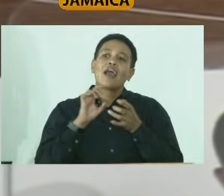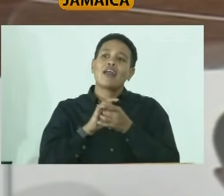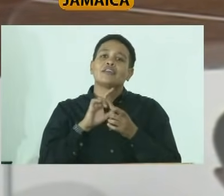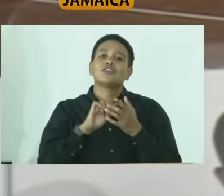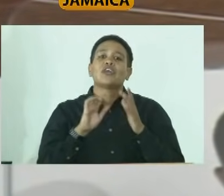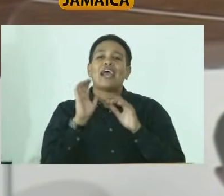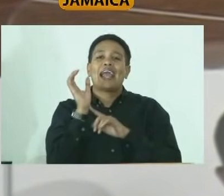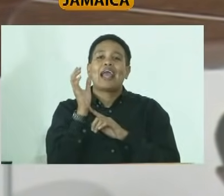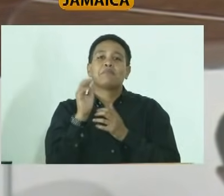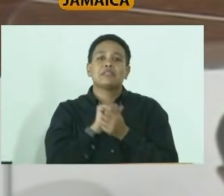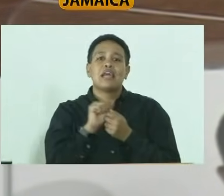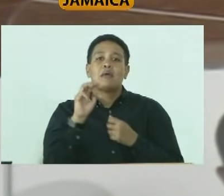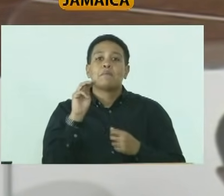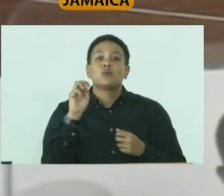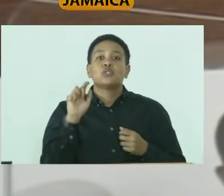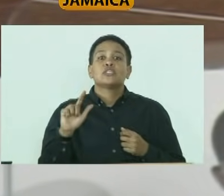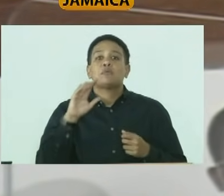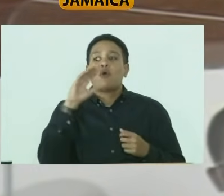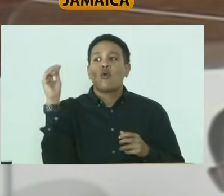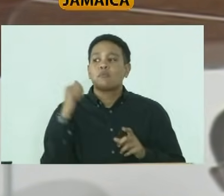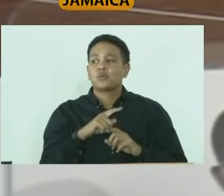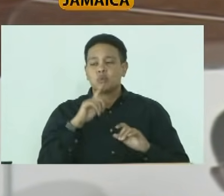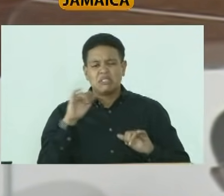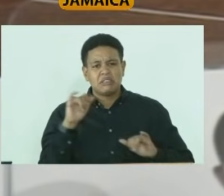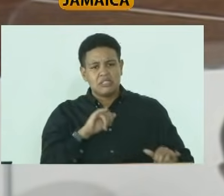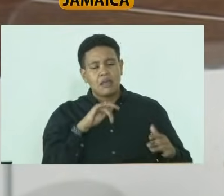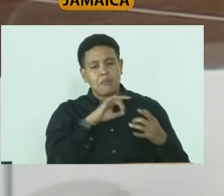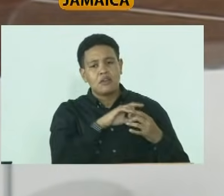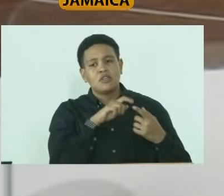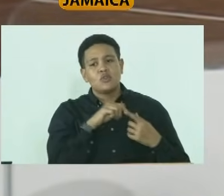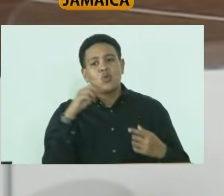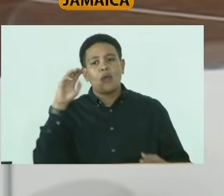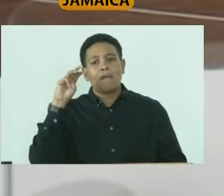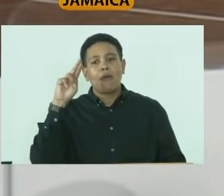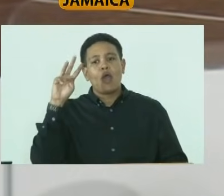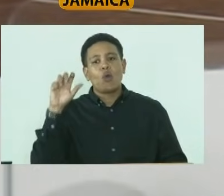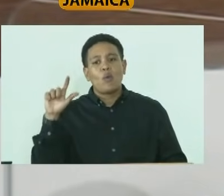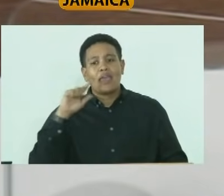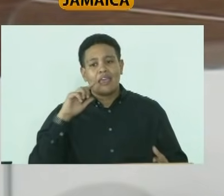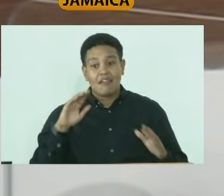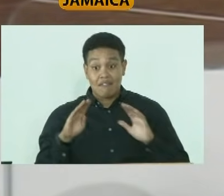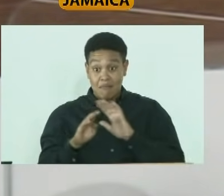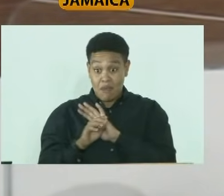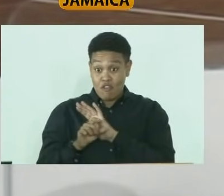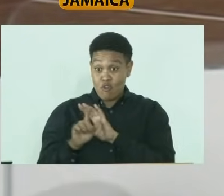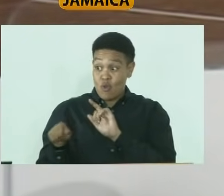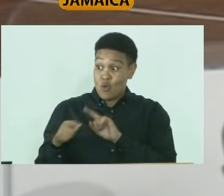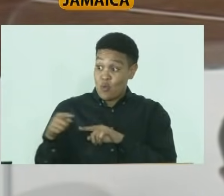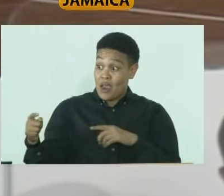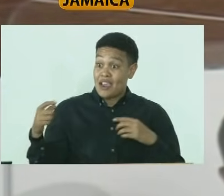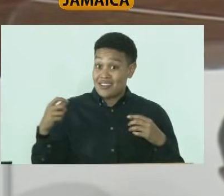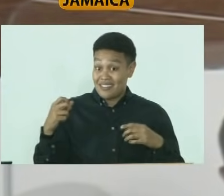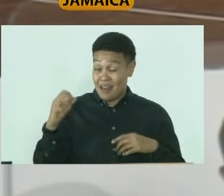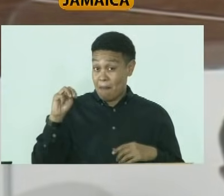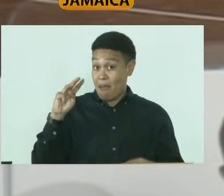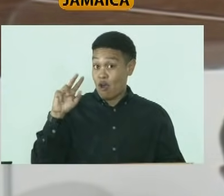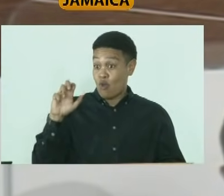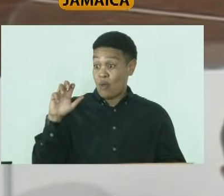municipal corporations will be similarly connected to the microwave backbone when the microwave radios are